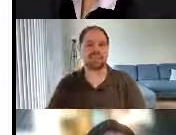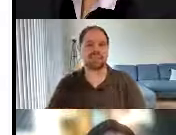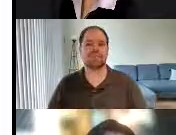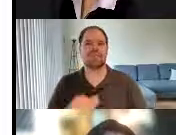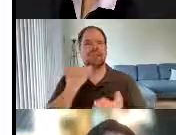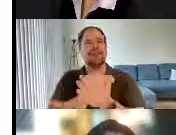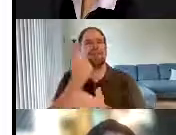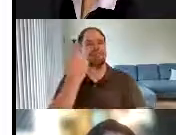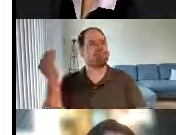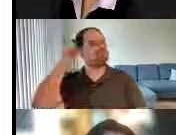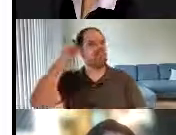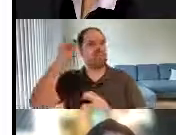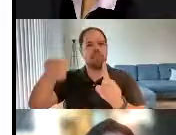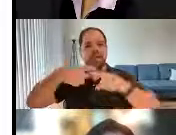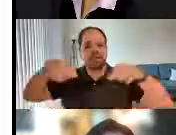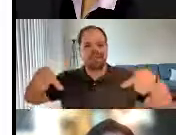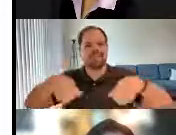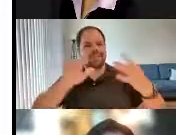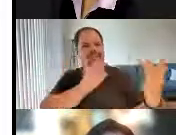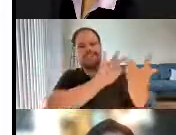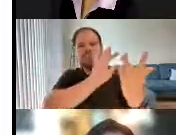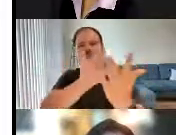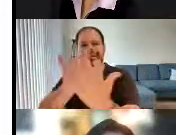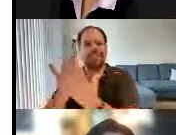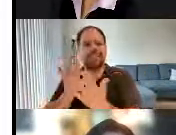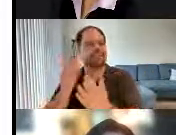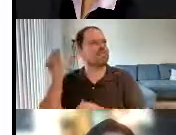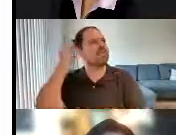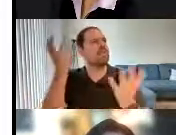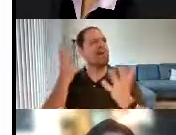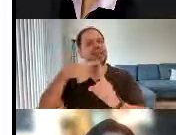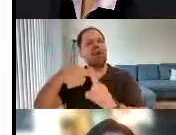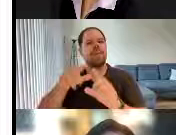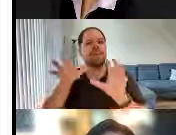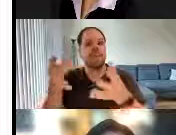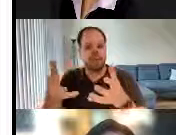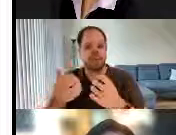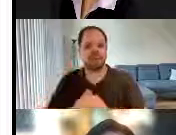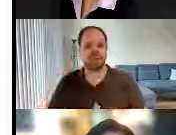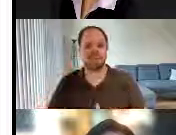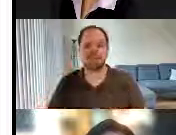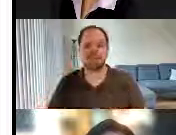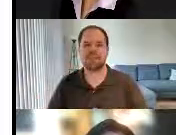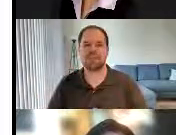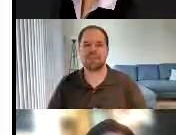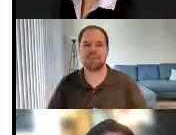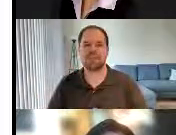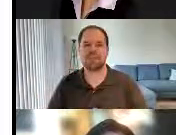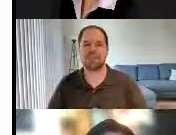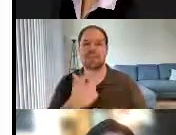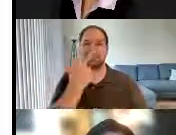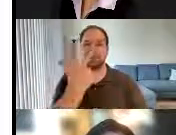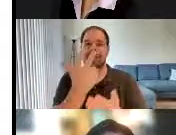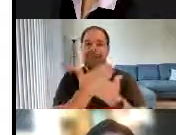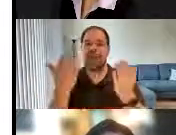comorbidities happening, and most likely are going to be female. And that's something to be mindful of when we're doing action, when we are focusing on